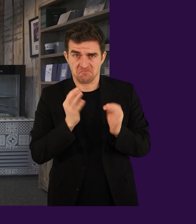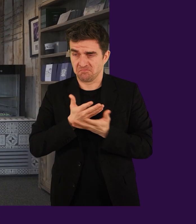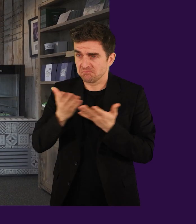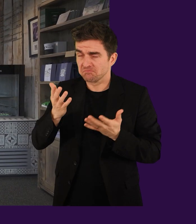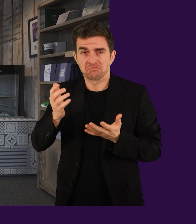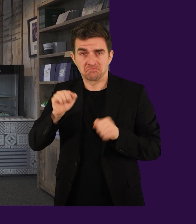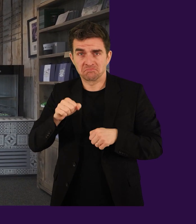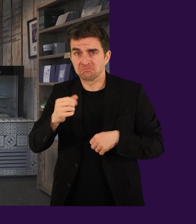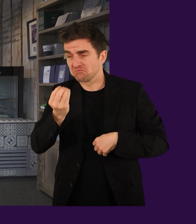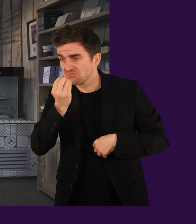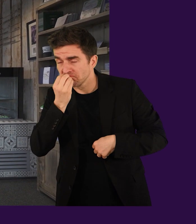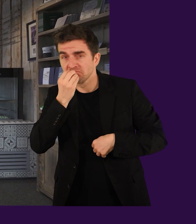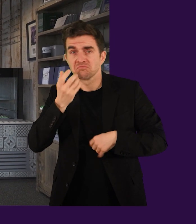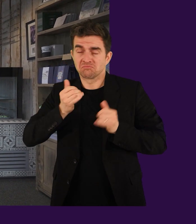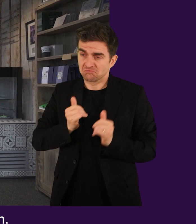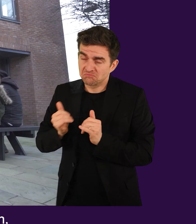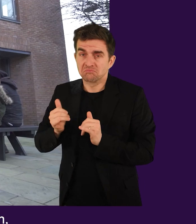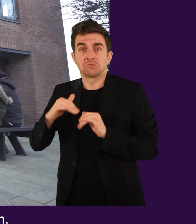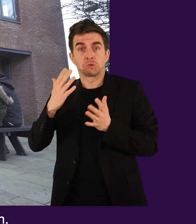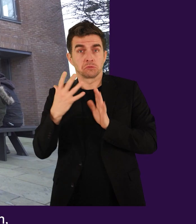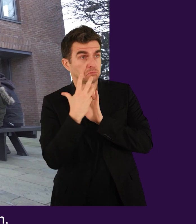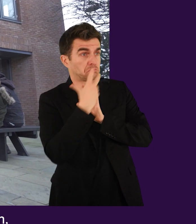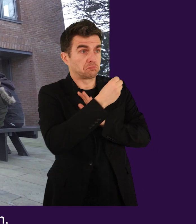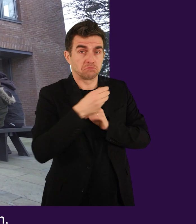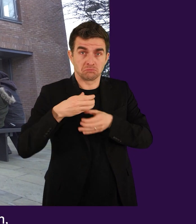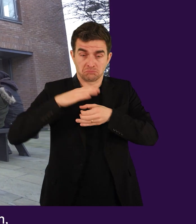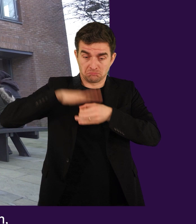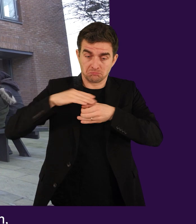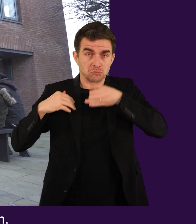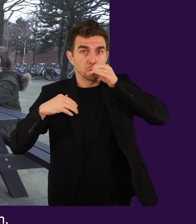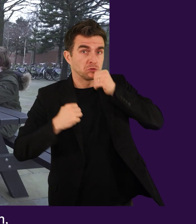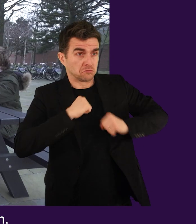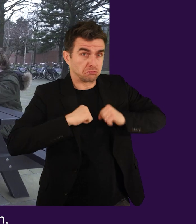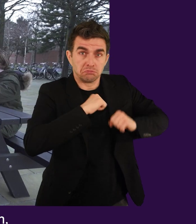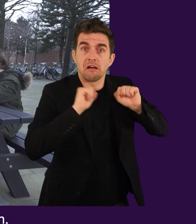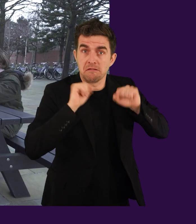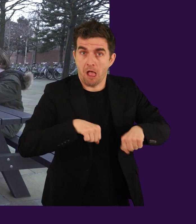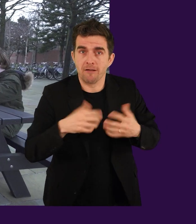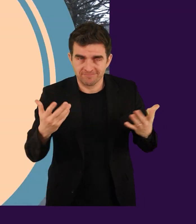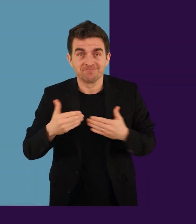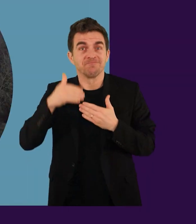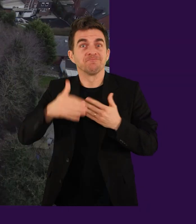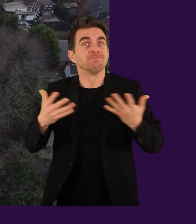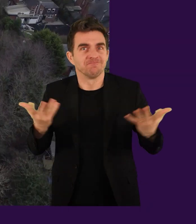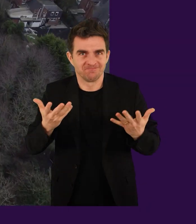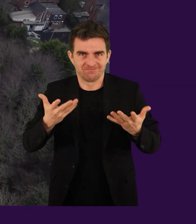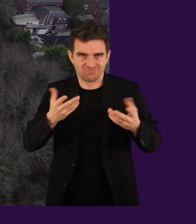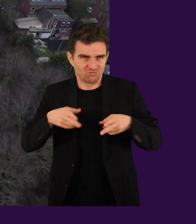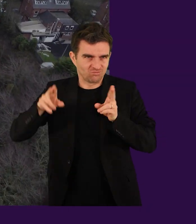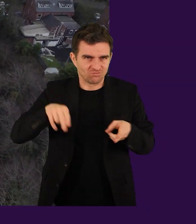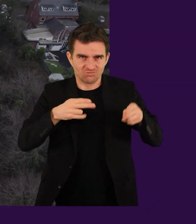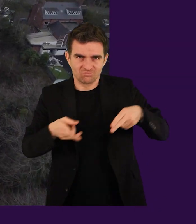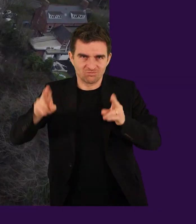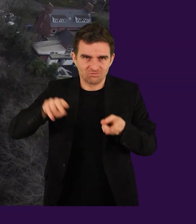cafe downstairs with comfortable seats. You can get food to sit in or on the go. Next, we